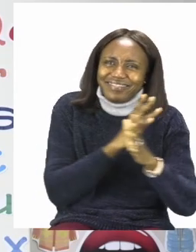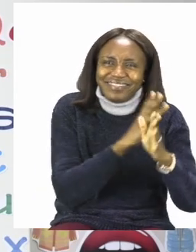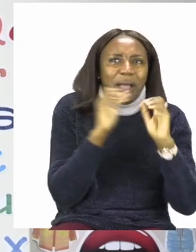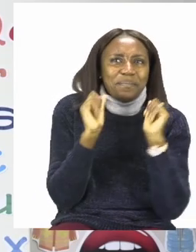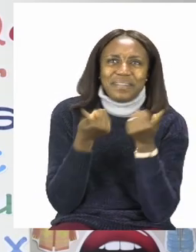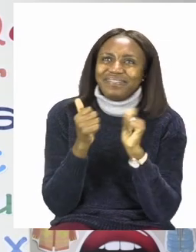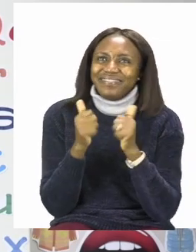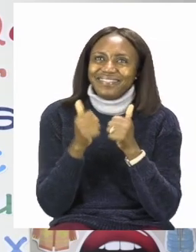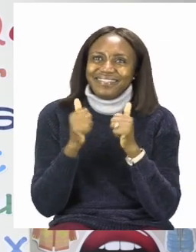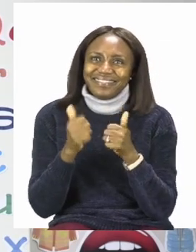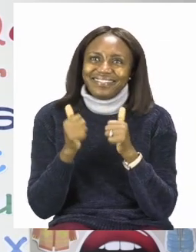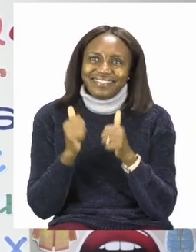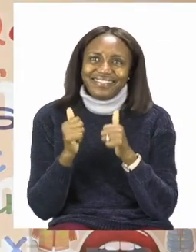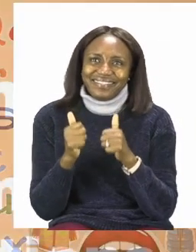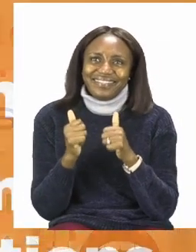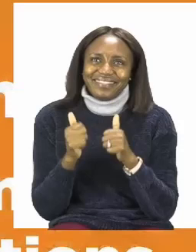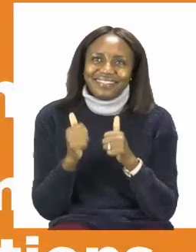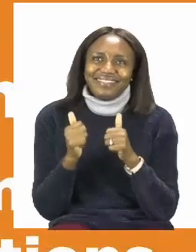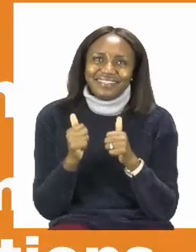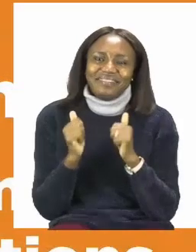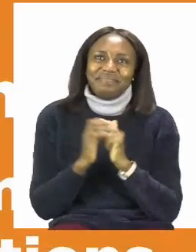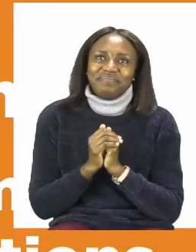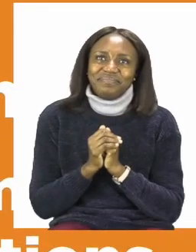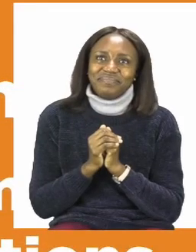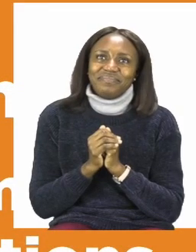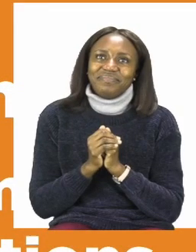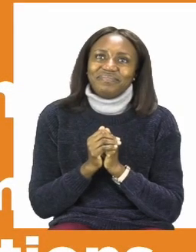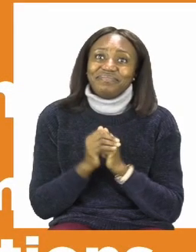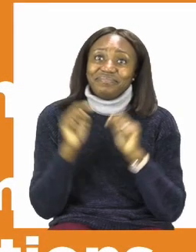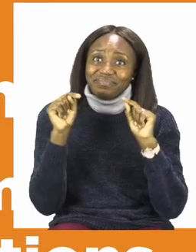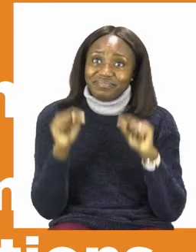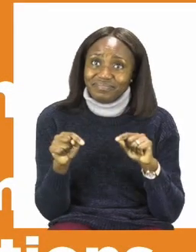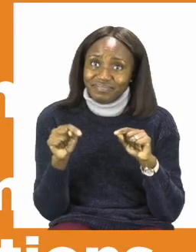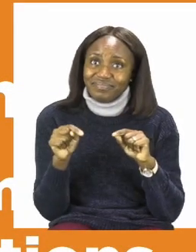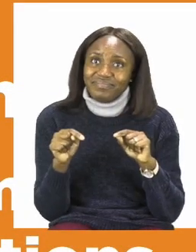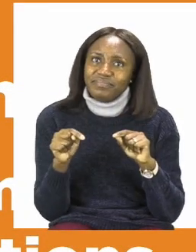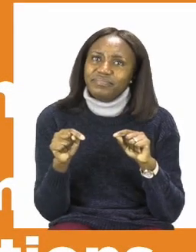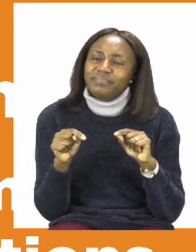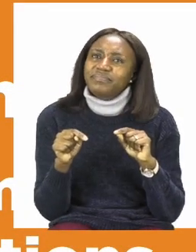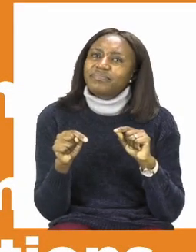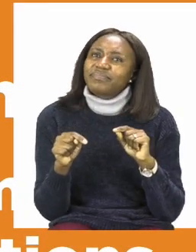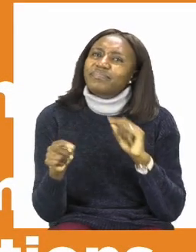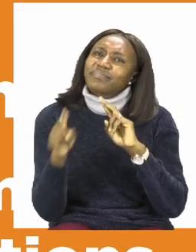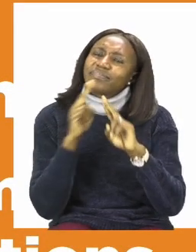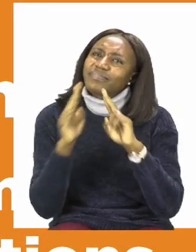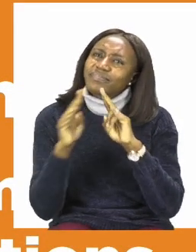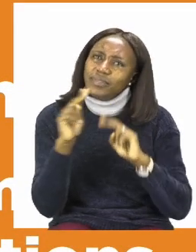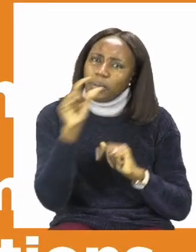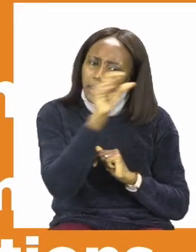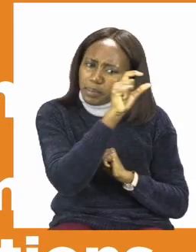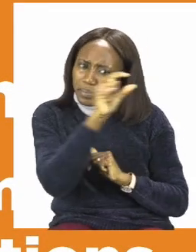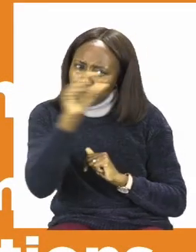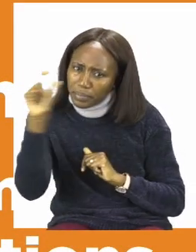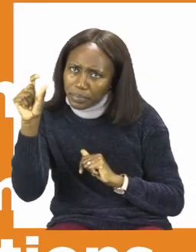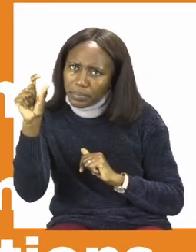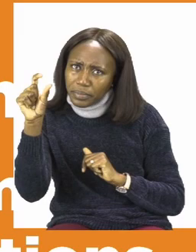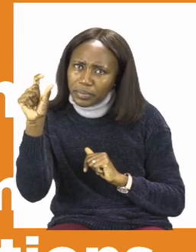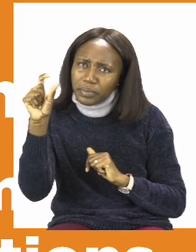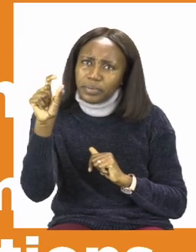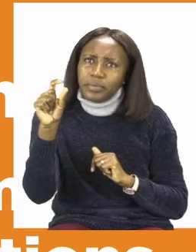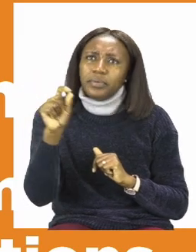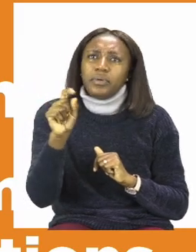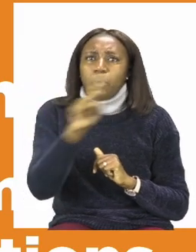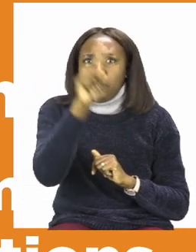Yay! Good job, everyone. For today's lesson, we will be talking about statement